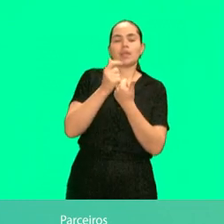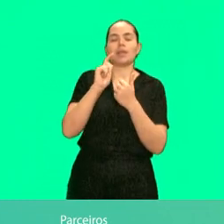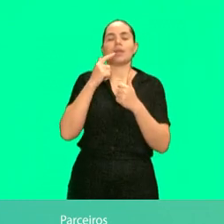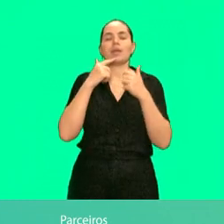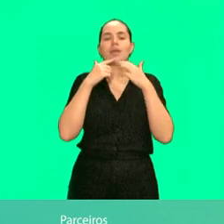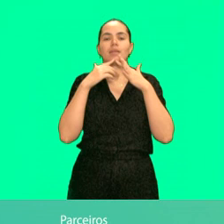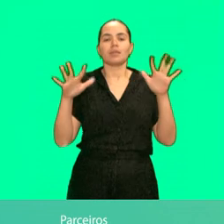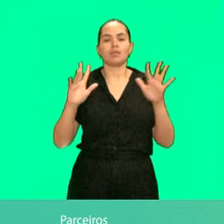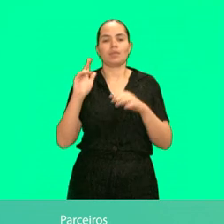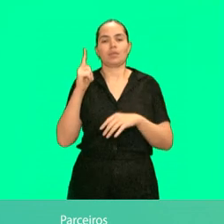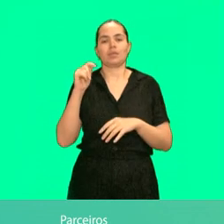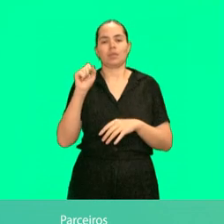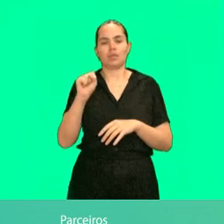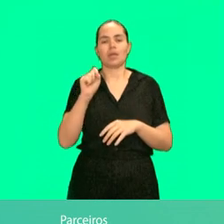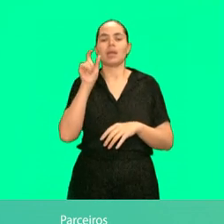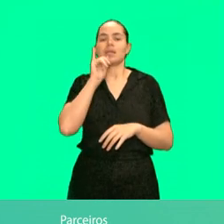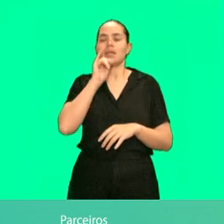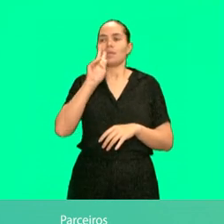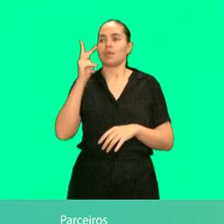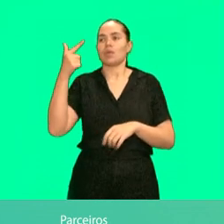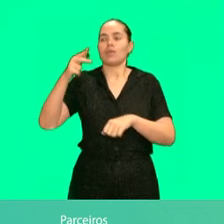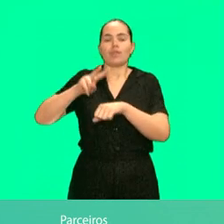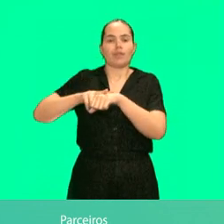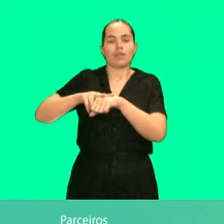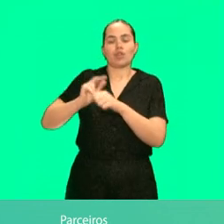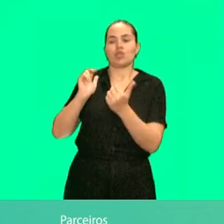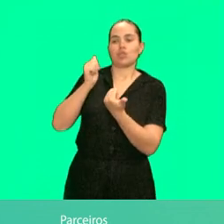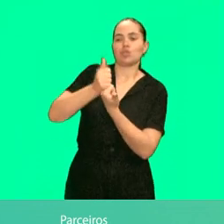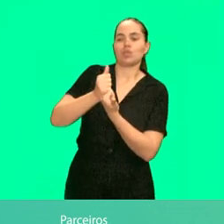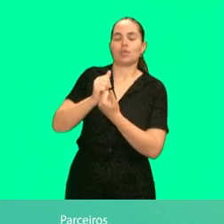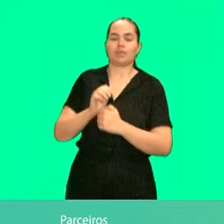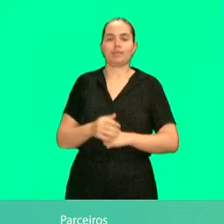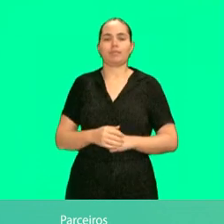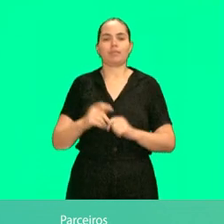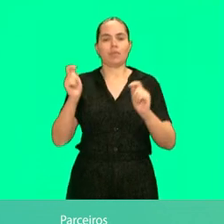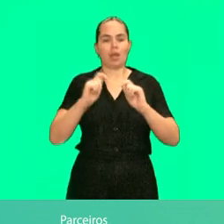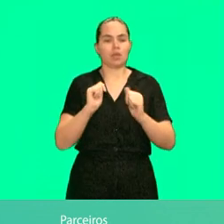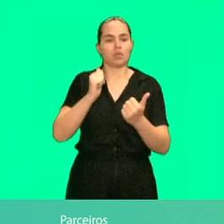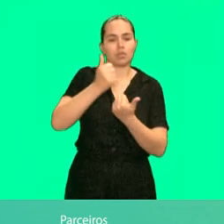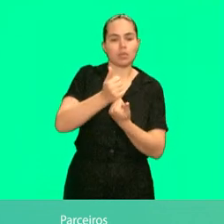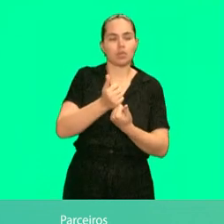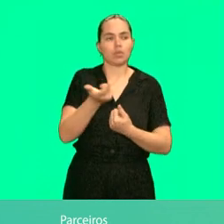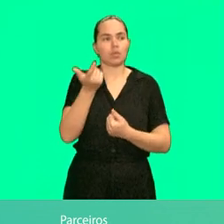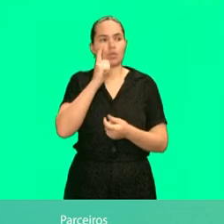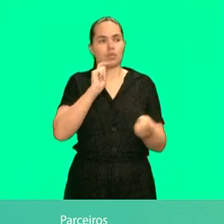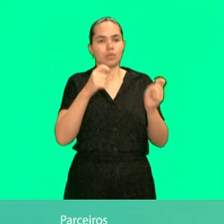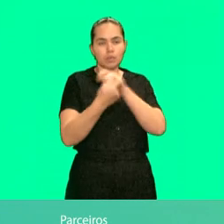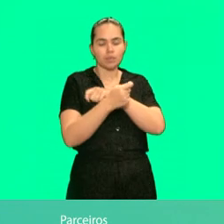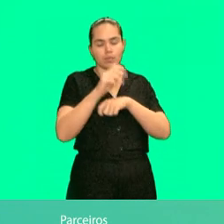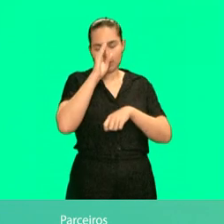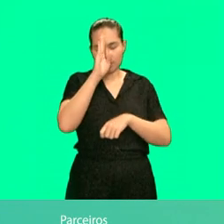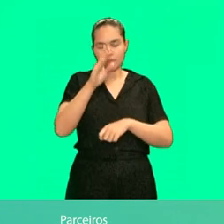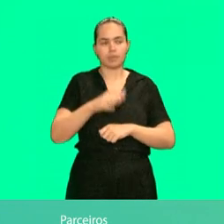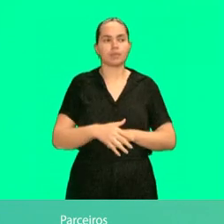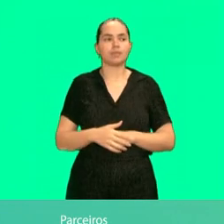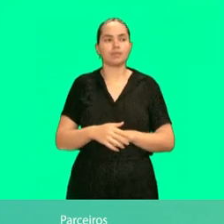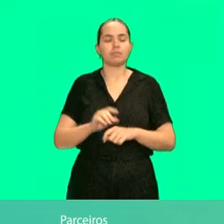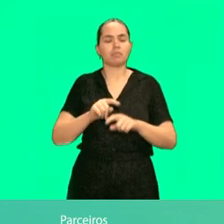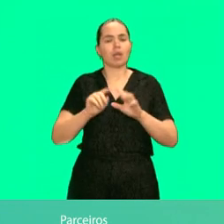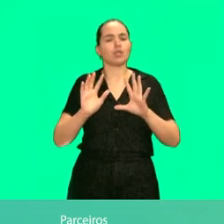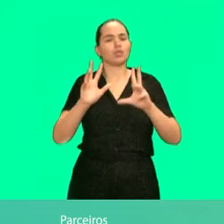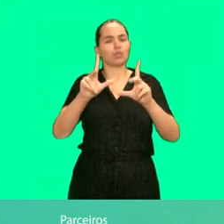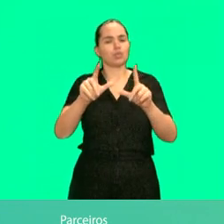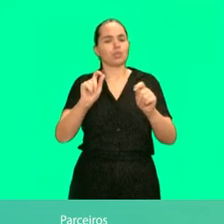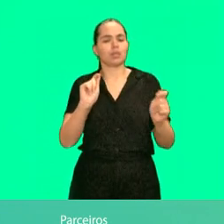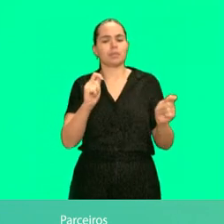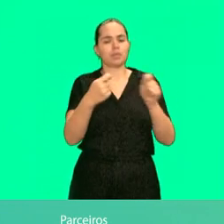I can replace RASF with green hydrogen, with natural gas, with biomass. But